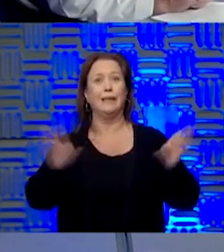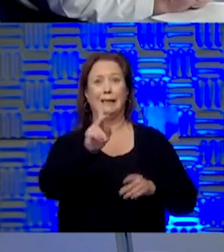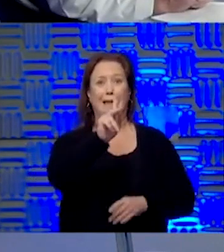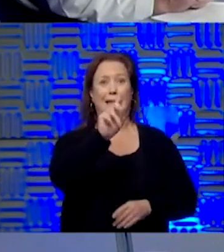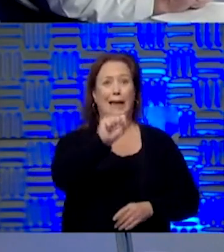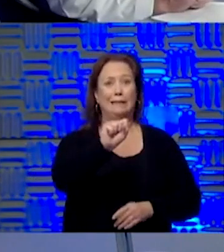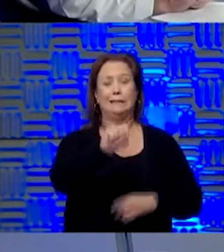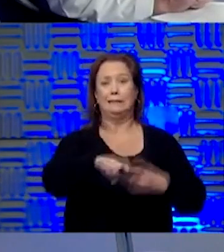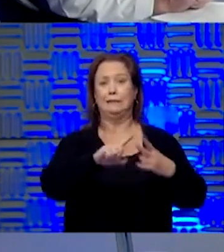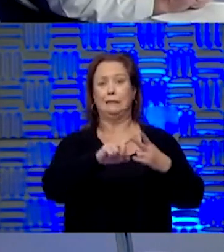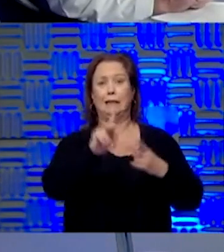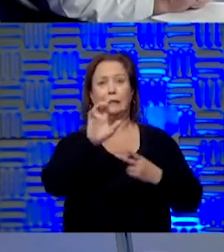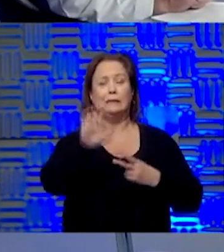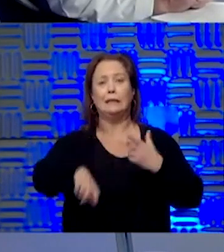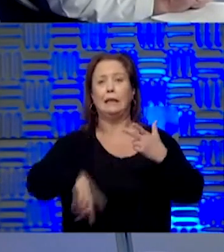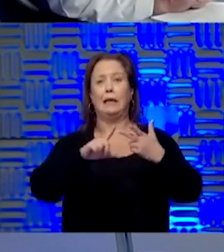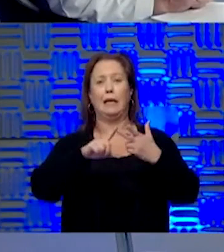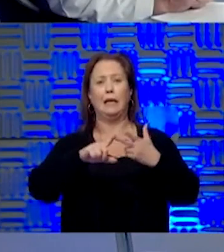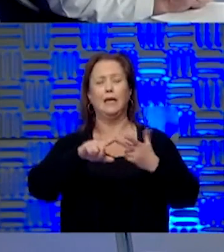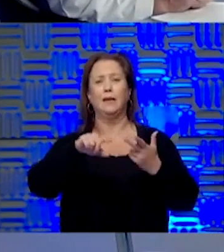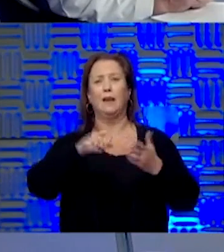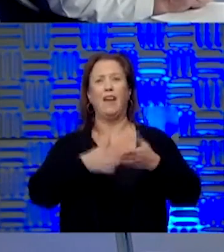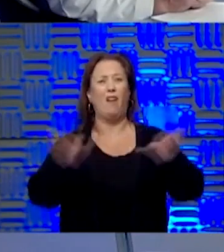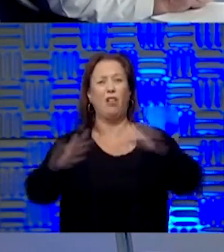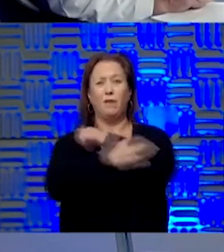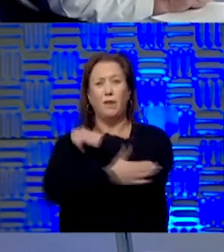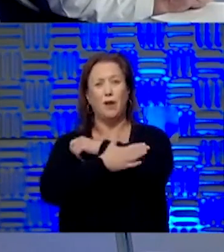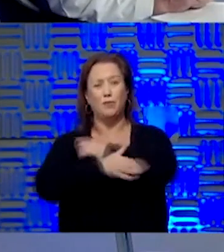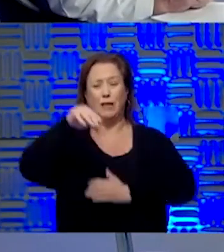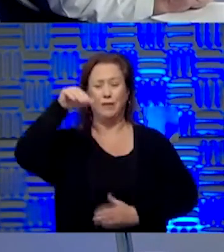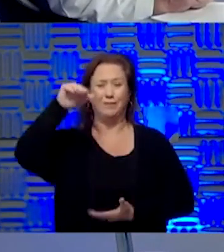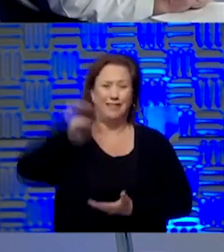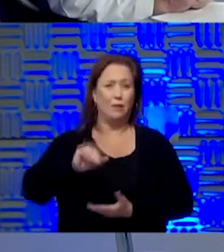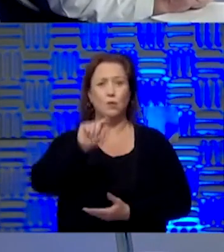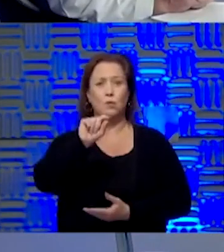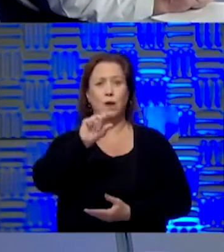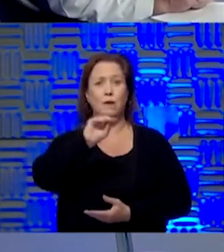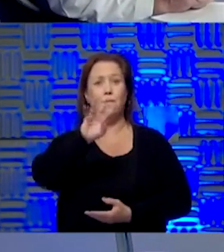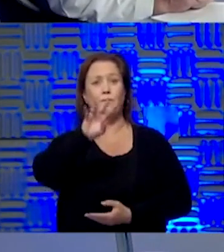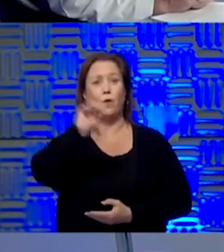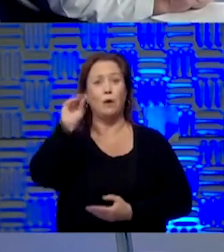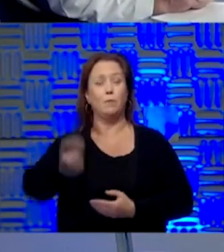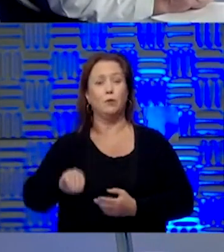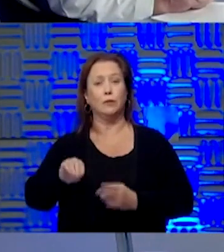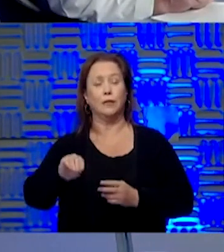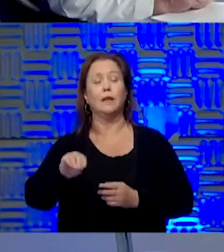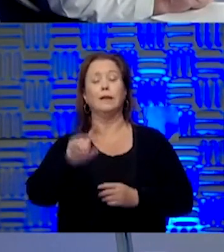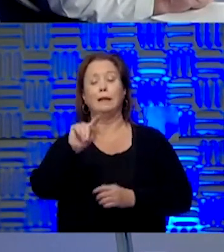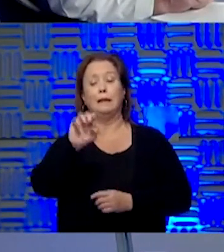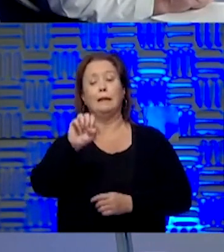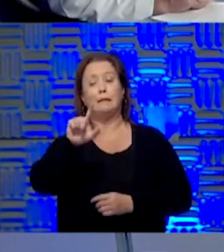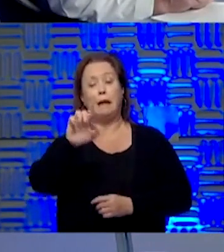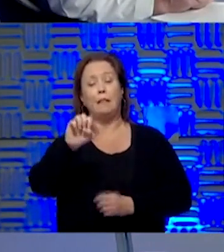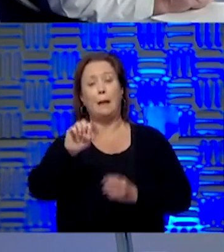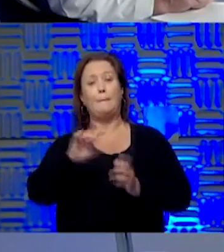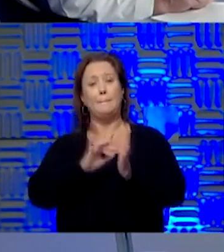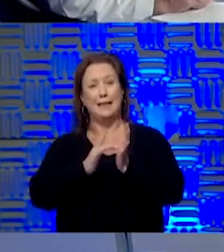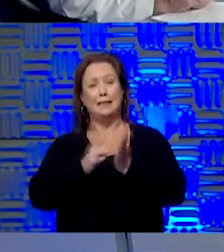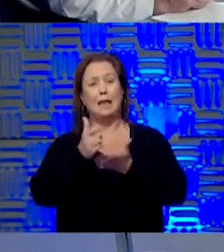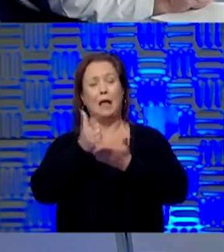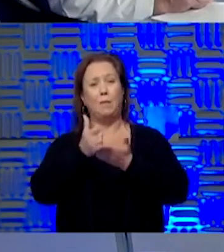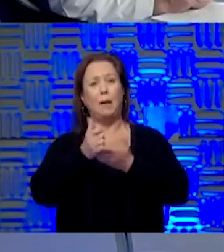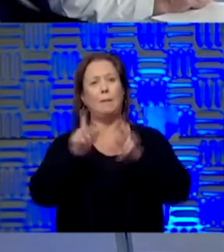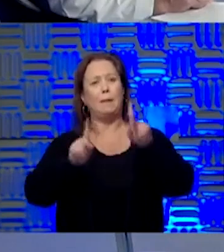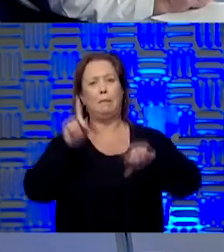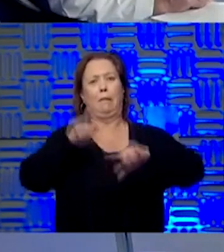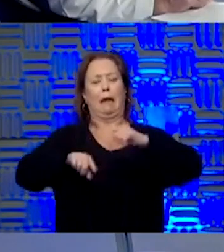city and across the country by 20 to 40%. Even though people can't access their primary care physician. Telemedicine is going to help, but it didn't help for the first few weeks,